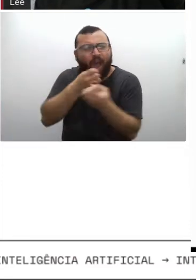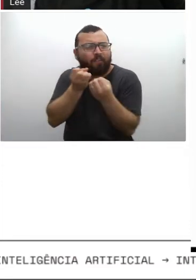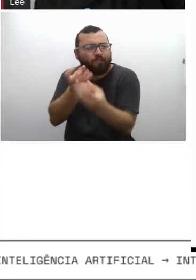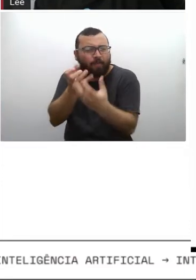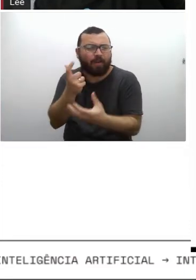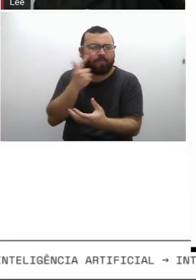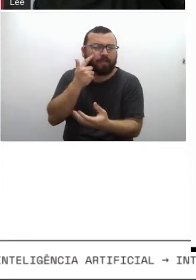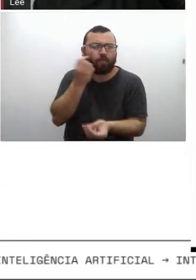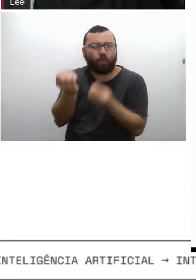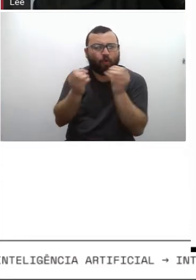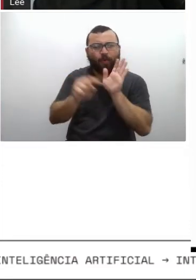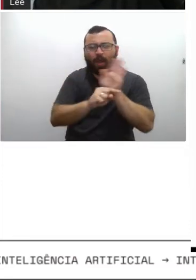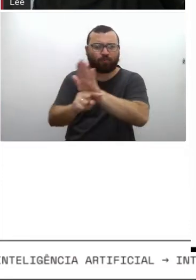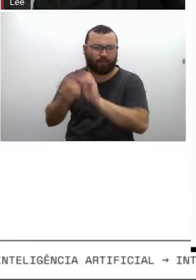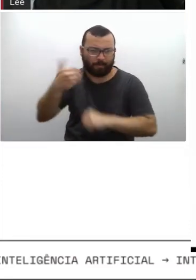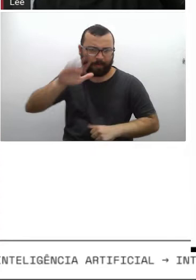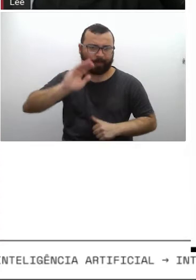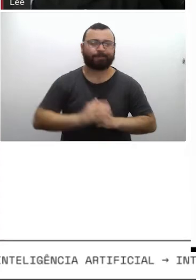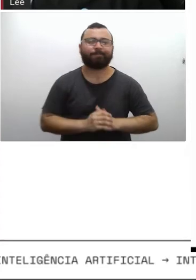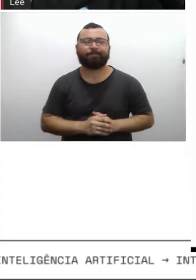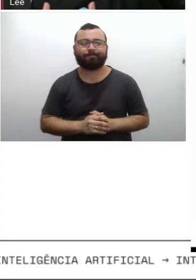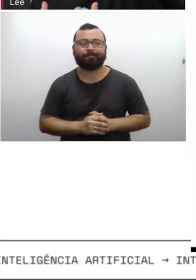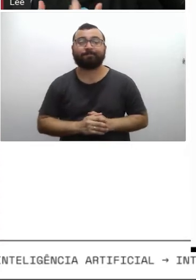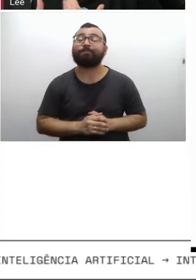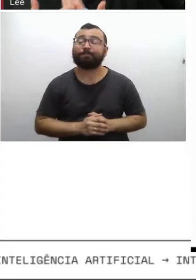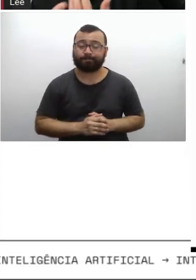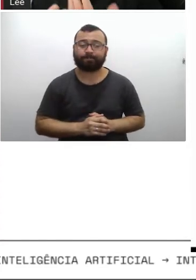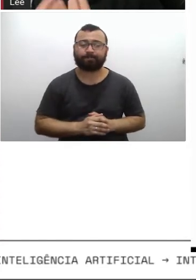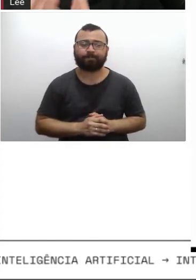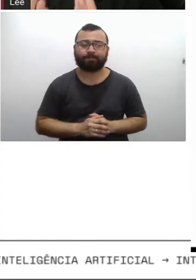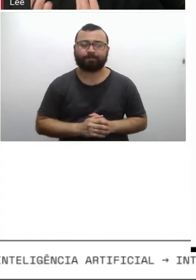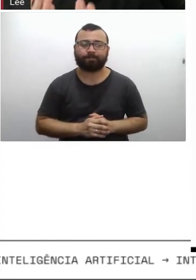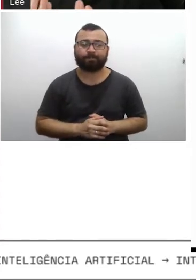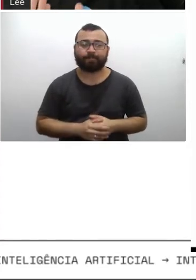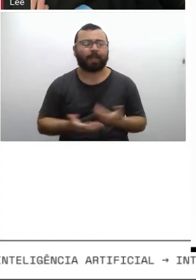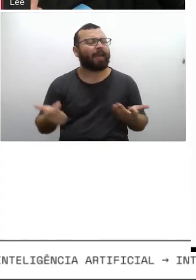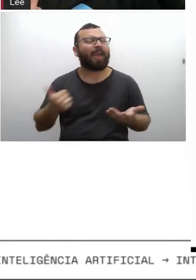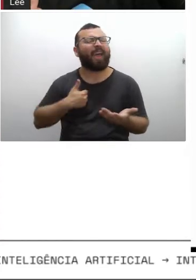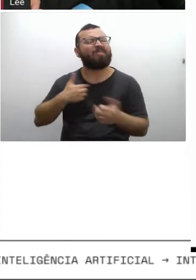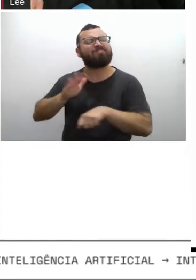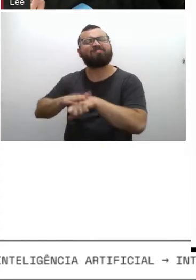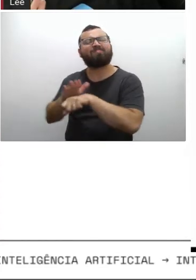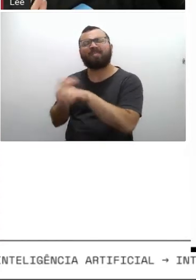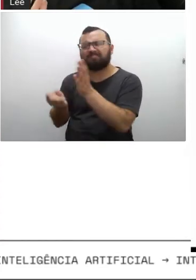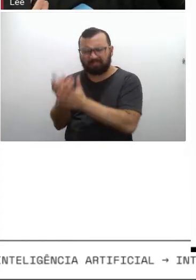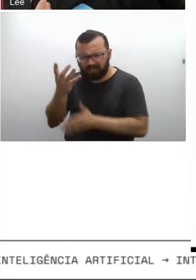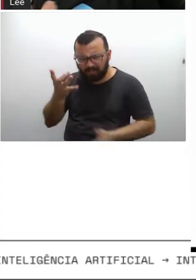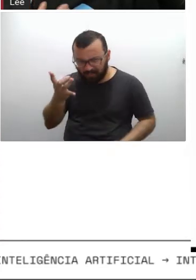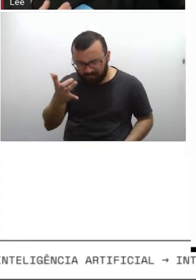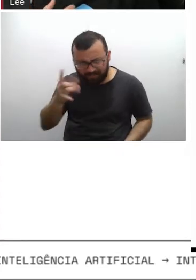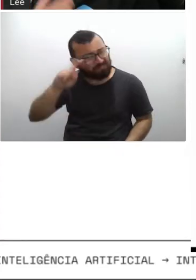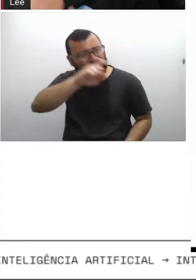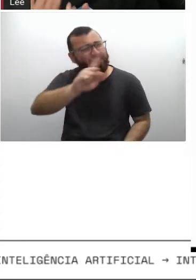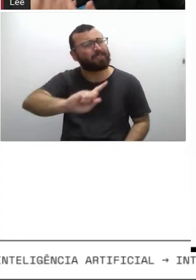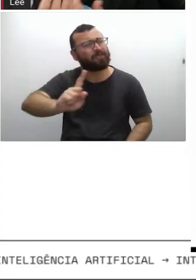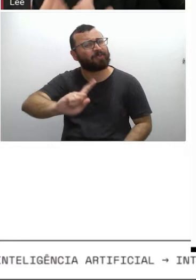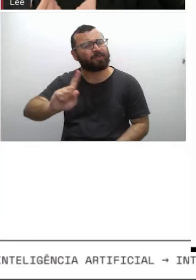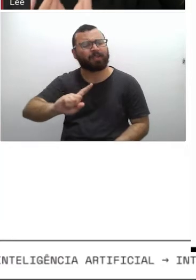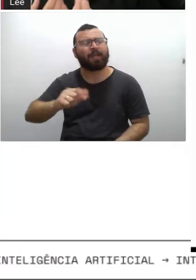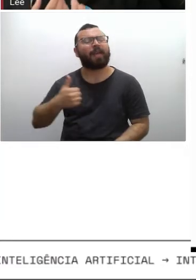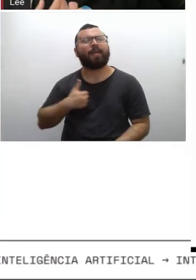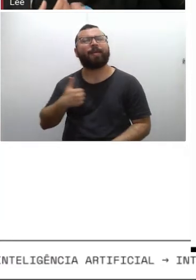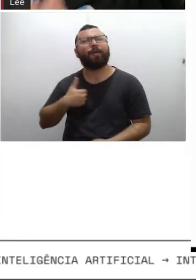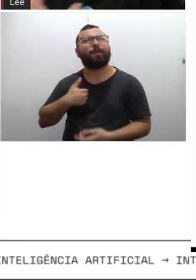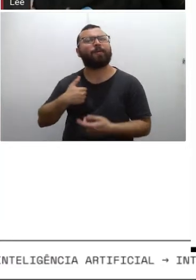a fallback or not, or where did it wrong. And the way how I would build that, it wasn't that difficult actually. The thing is, you